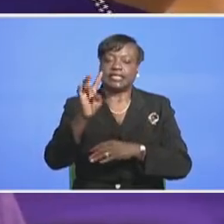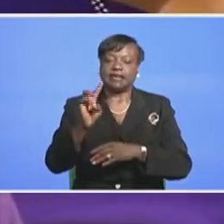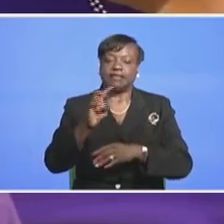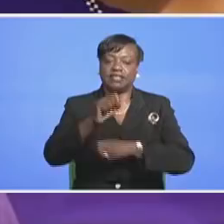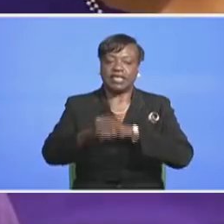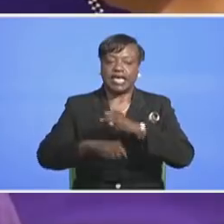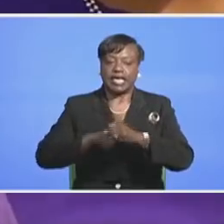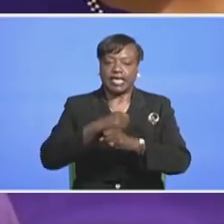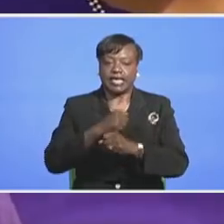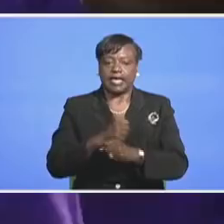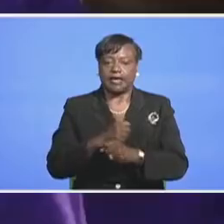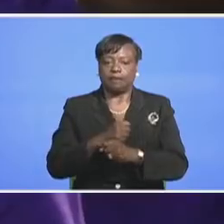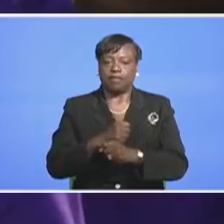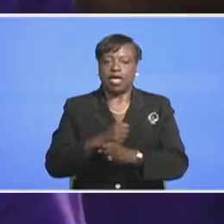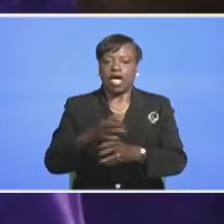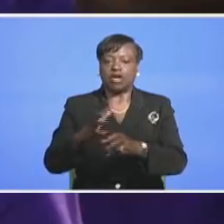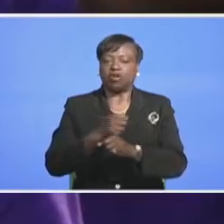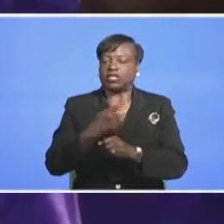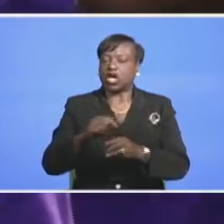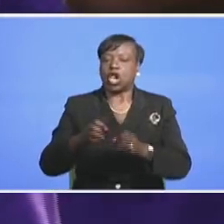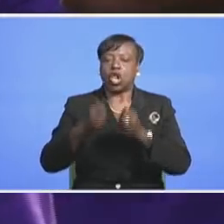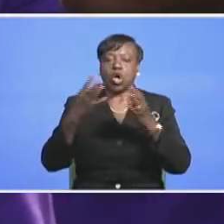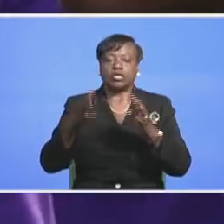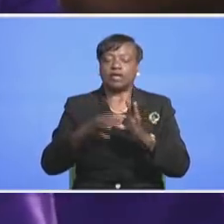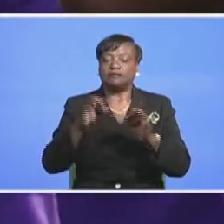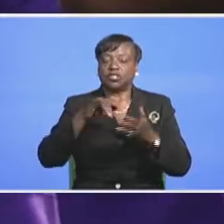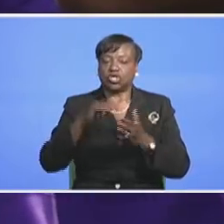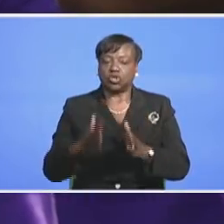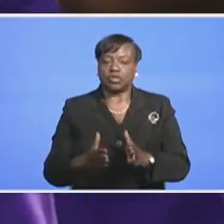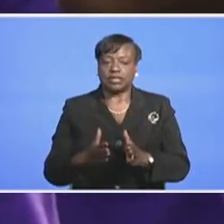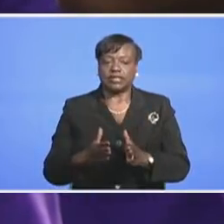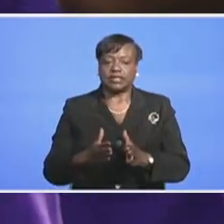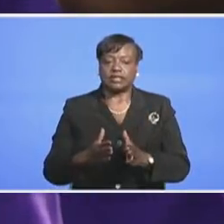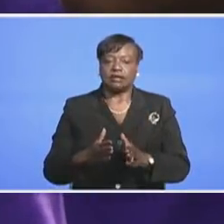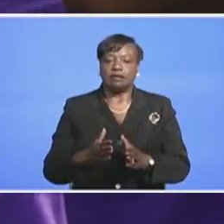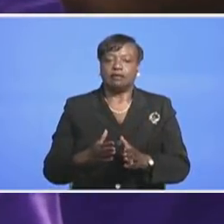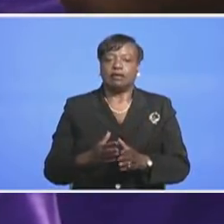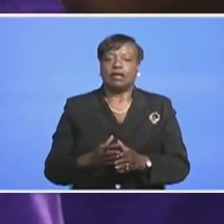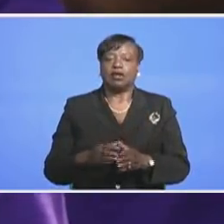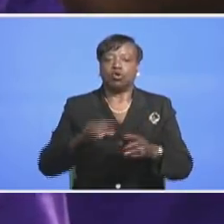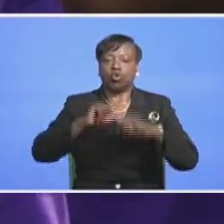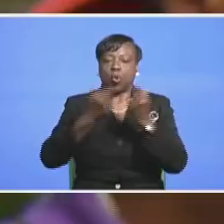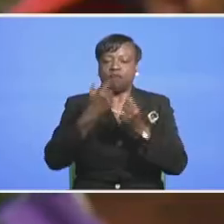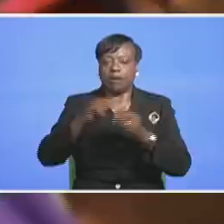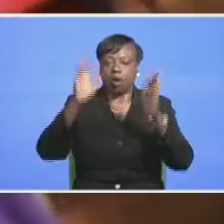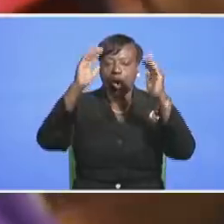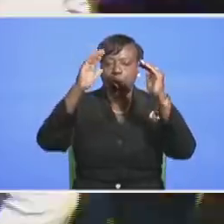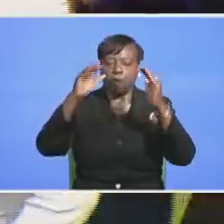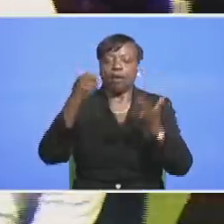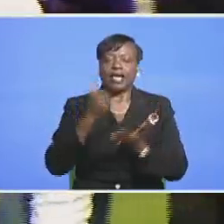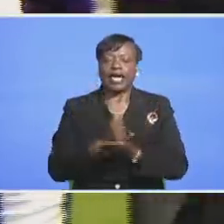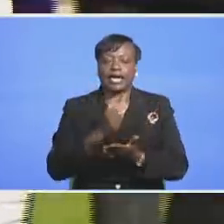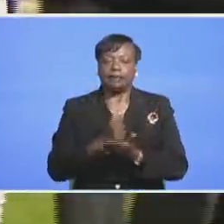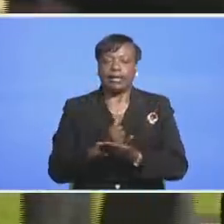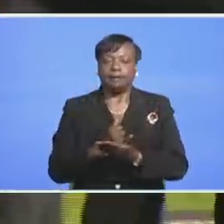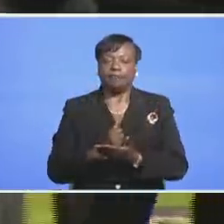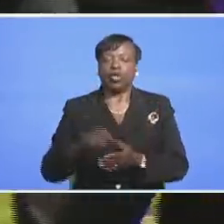participants, including students from Hope Academy, a major supporter of the initiative. We do